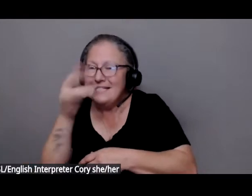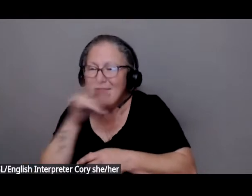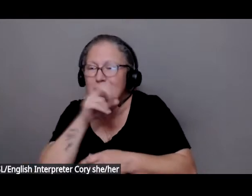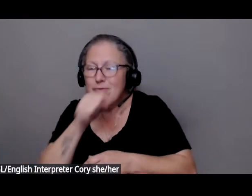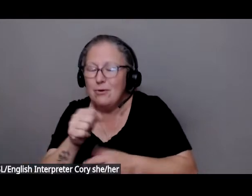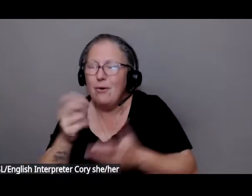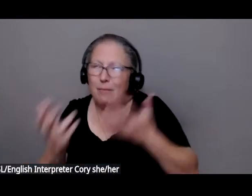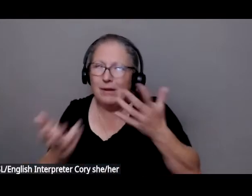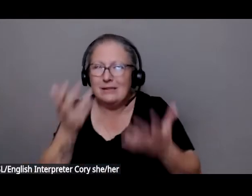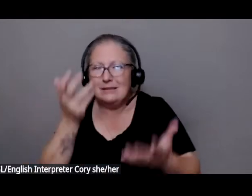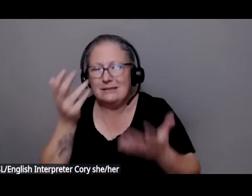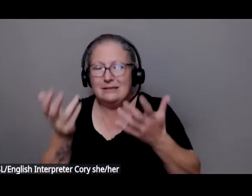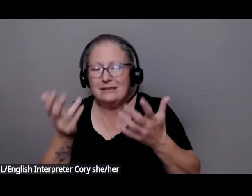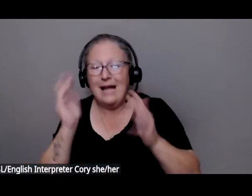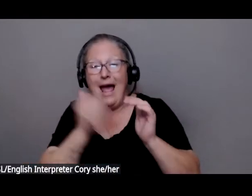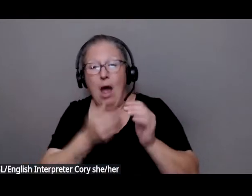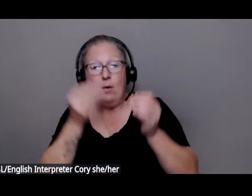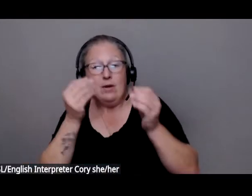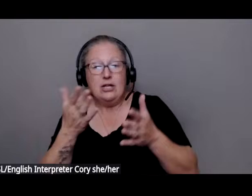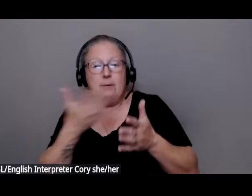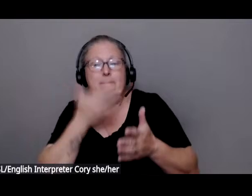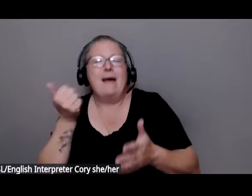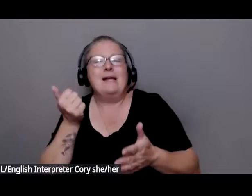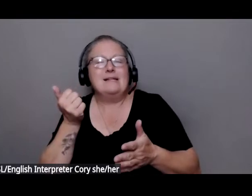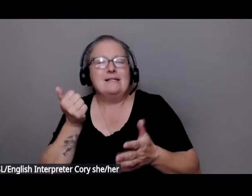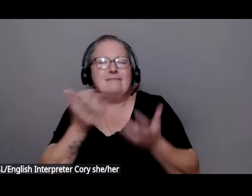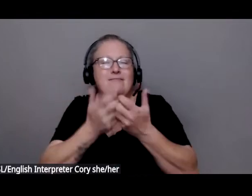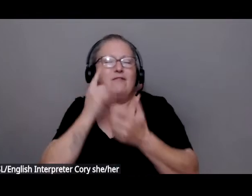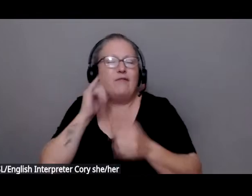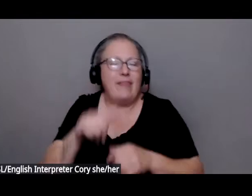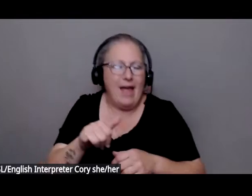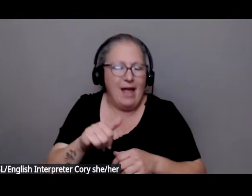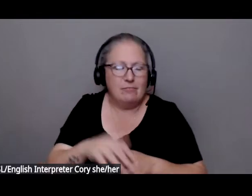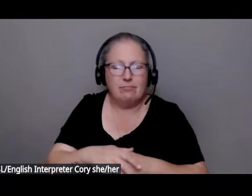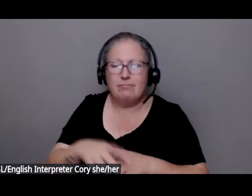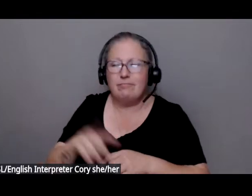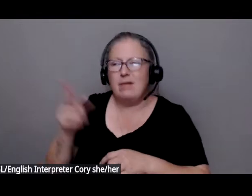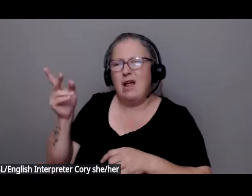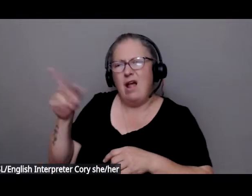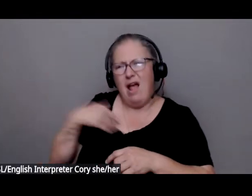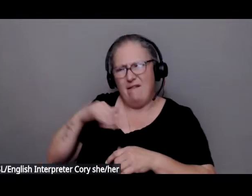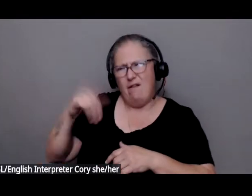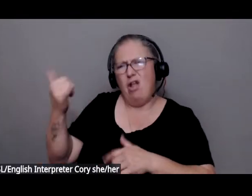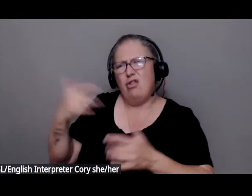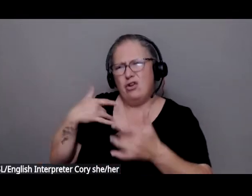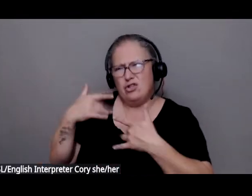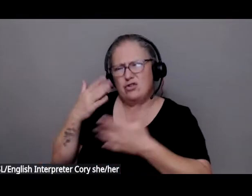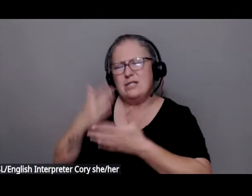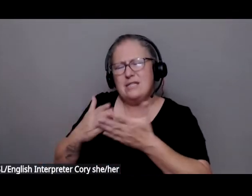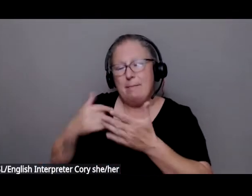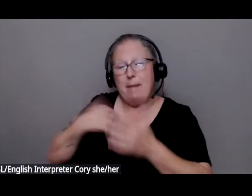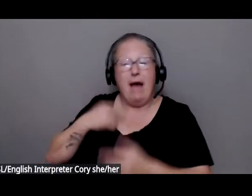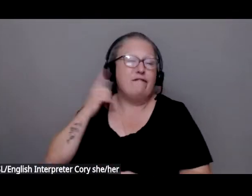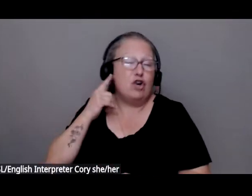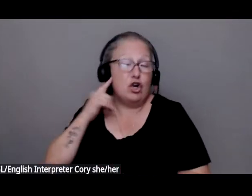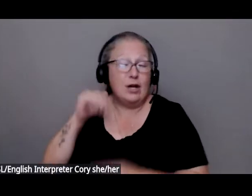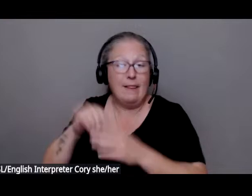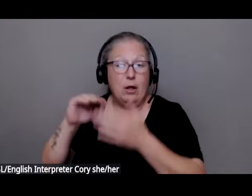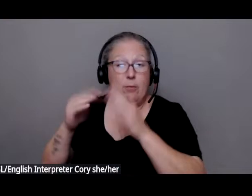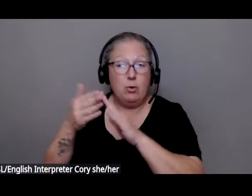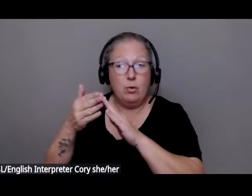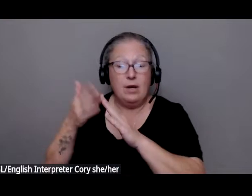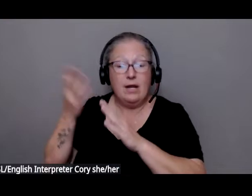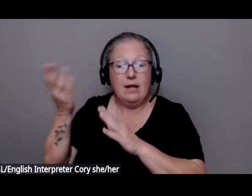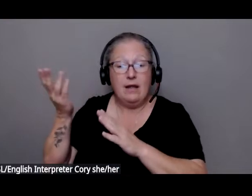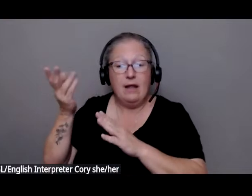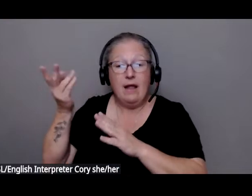to be made that our teachers might be the best at doing that. Okay. That's And good. those have been some of the concerns that I've heard in the community, is that